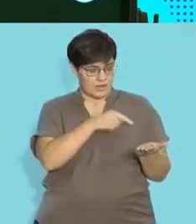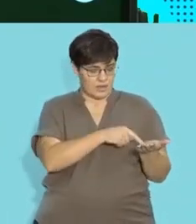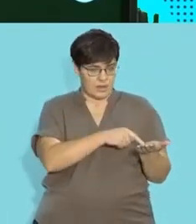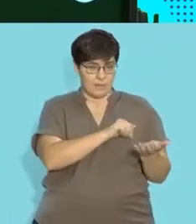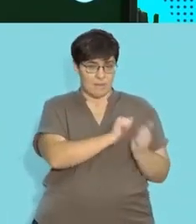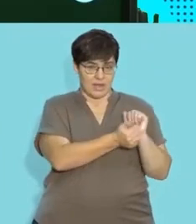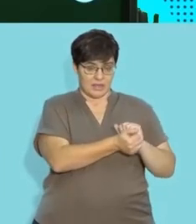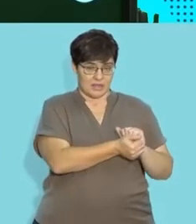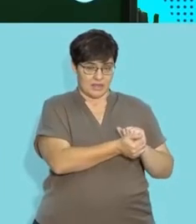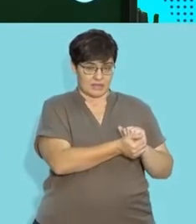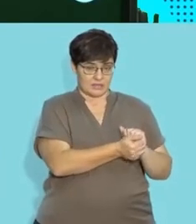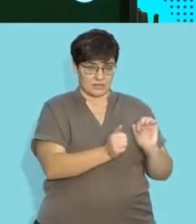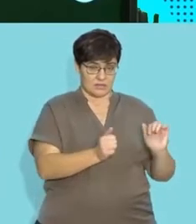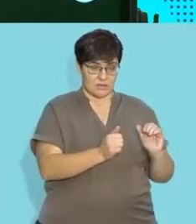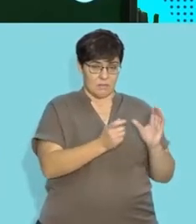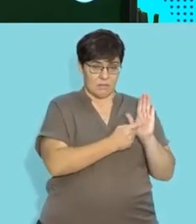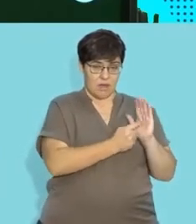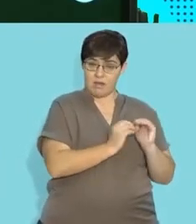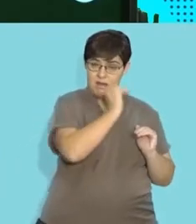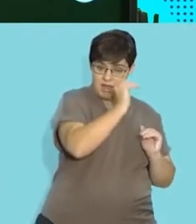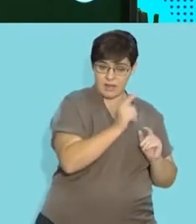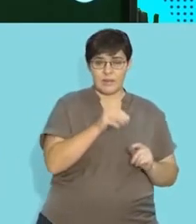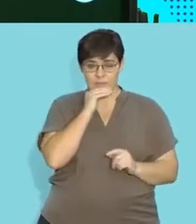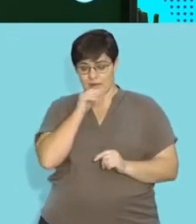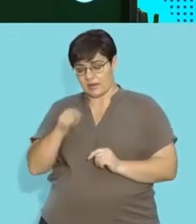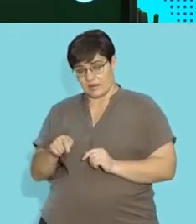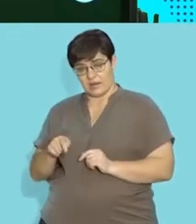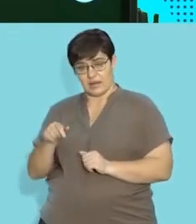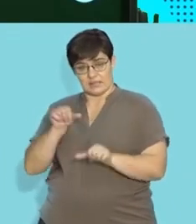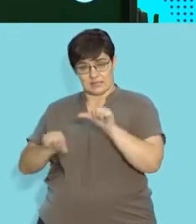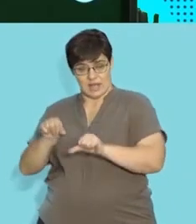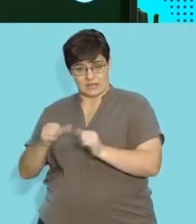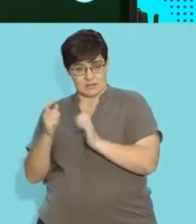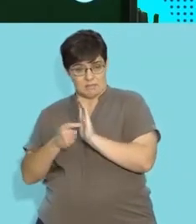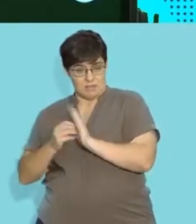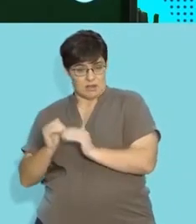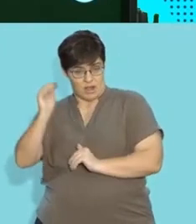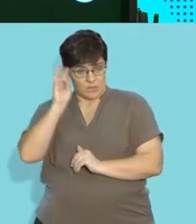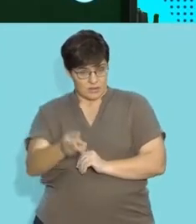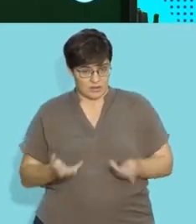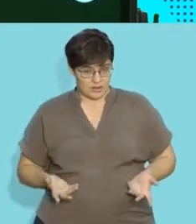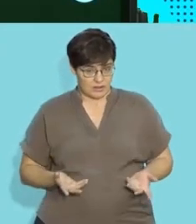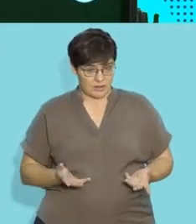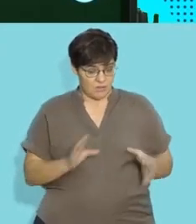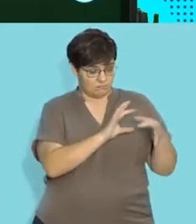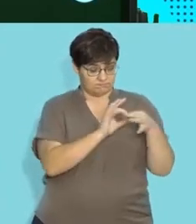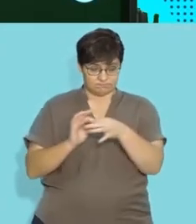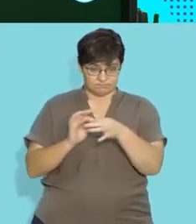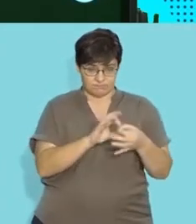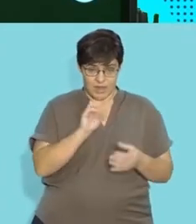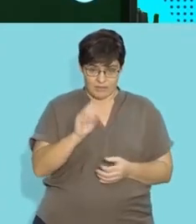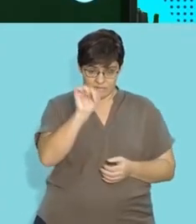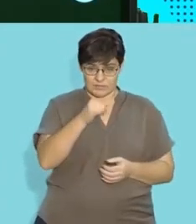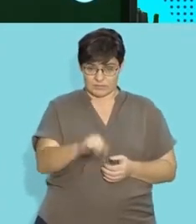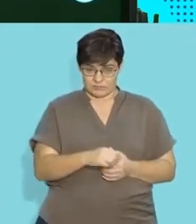Is there a correlation between the two? Okay. And what we need to remember about correlation also is that a